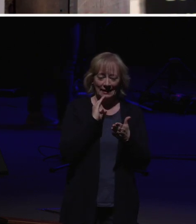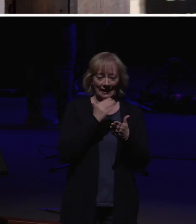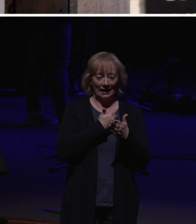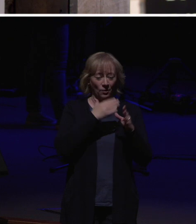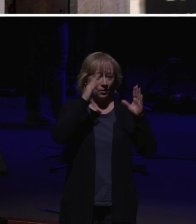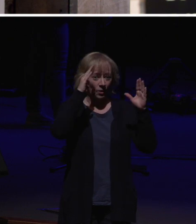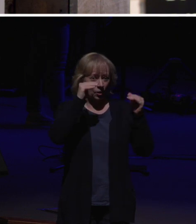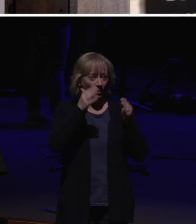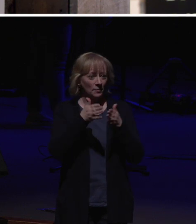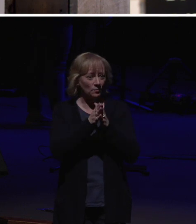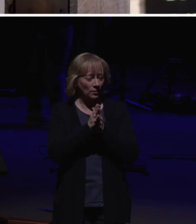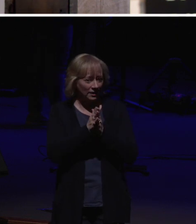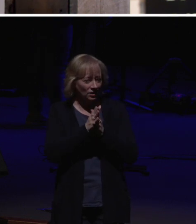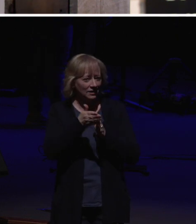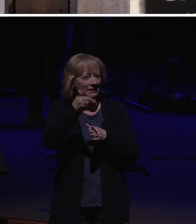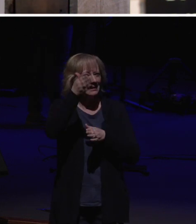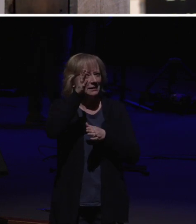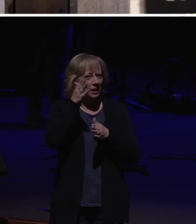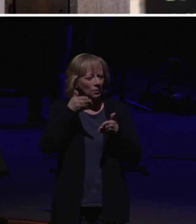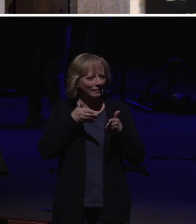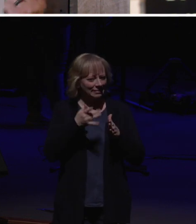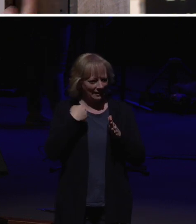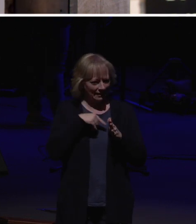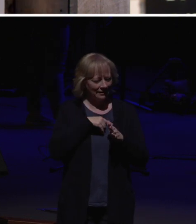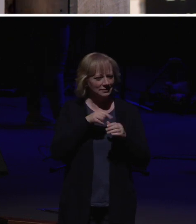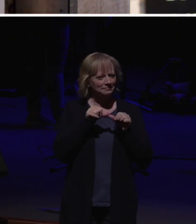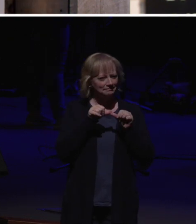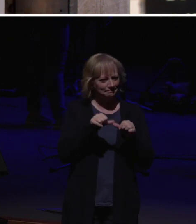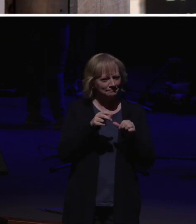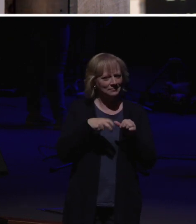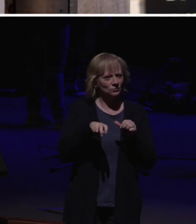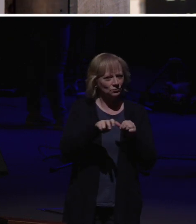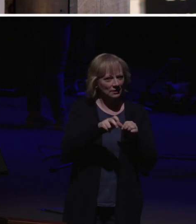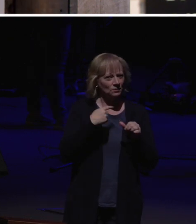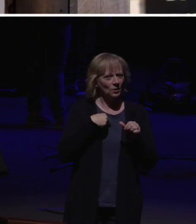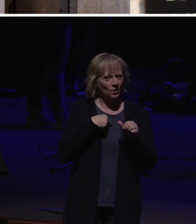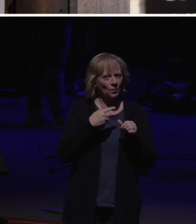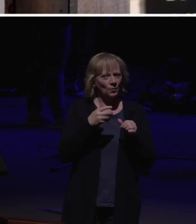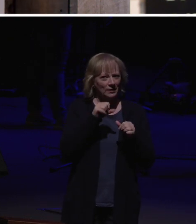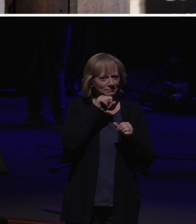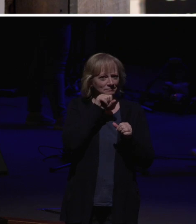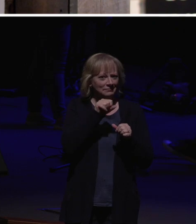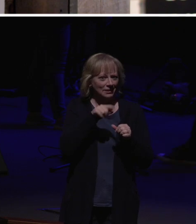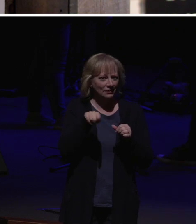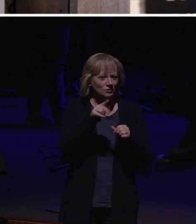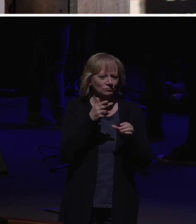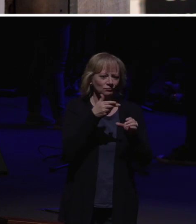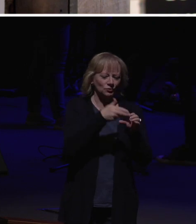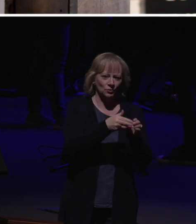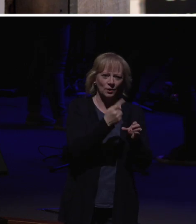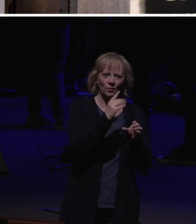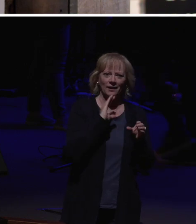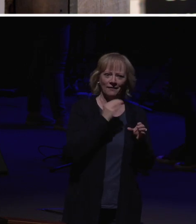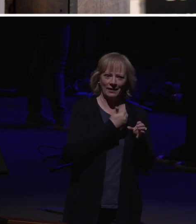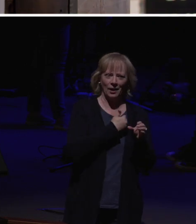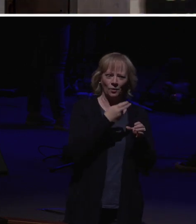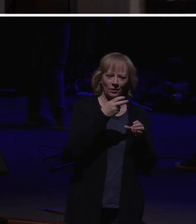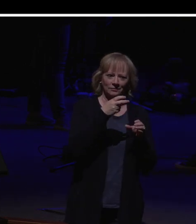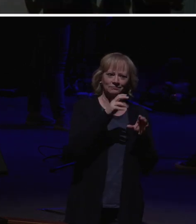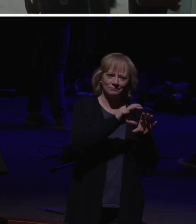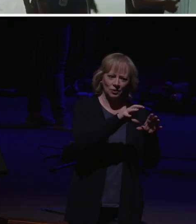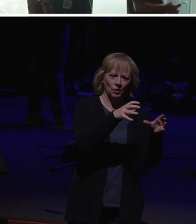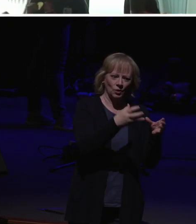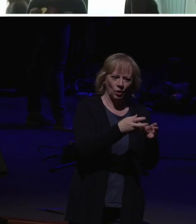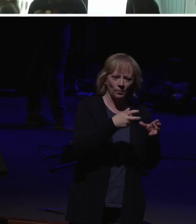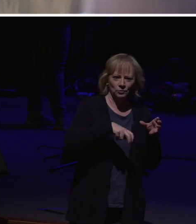our prayer is that God is going to allow us to do that. And we would love to have you be a part of one of our global trips in